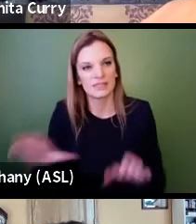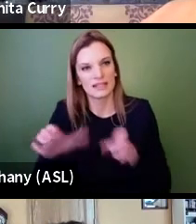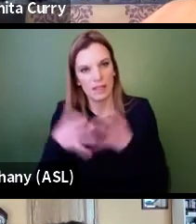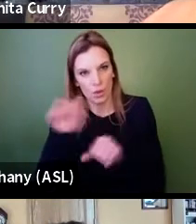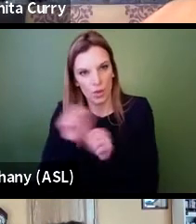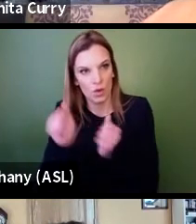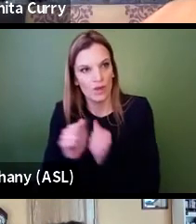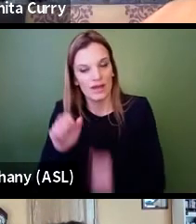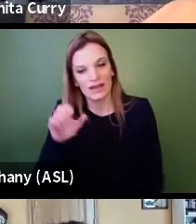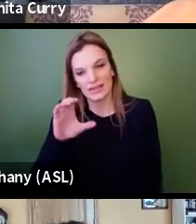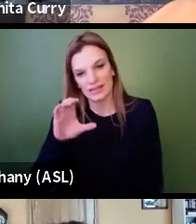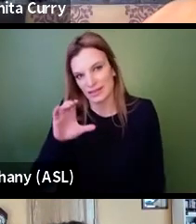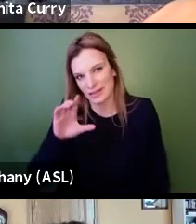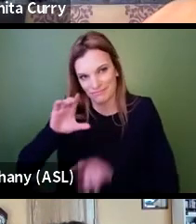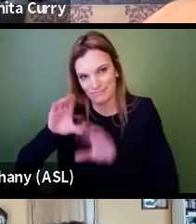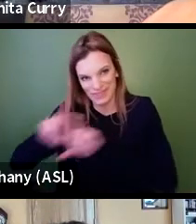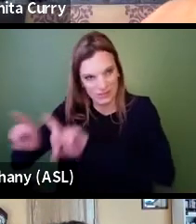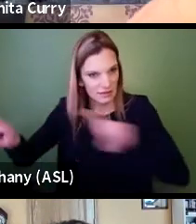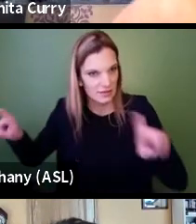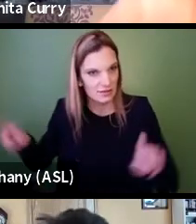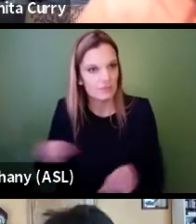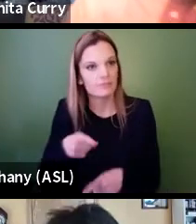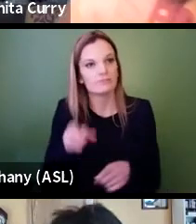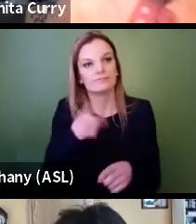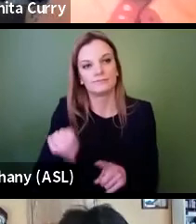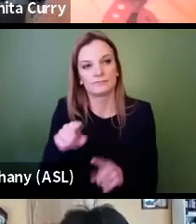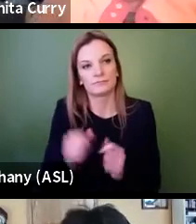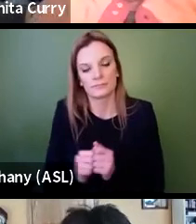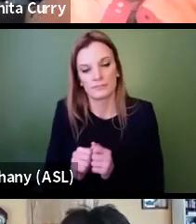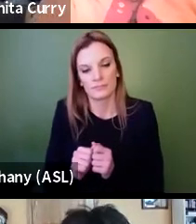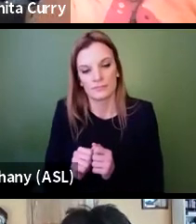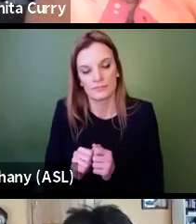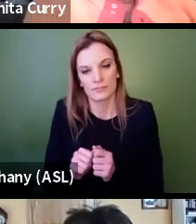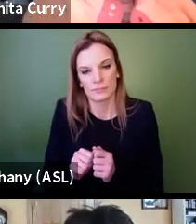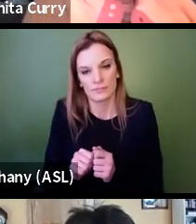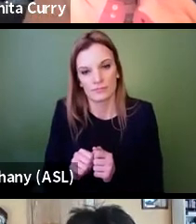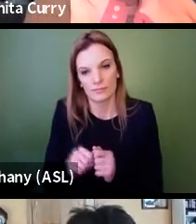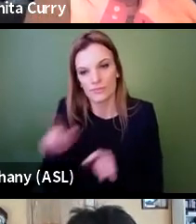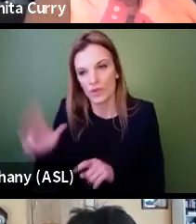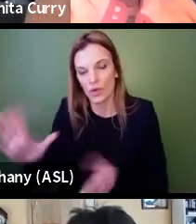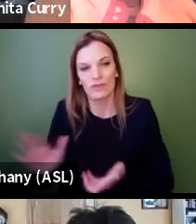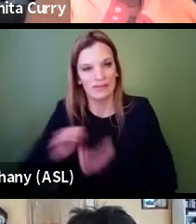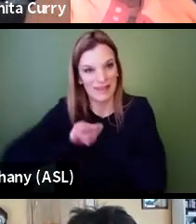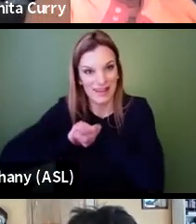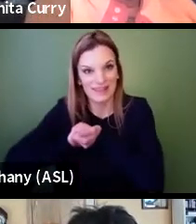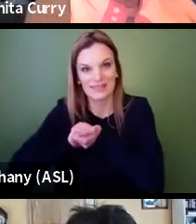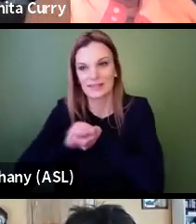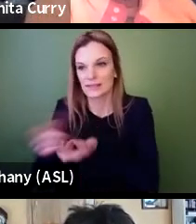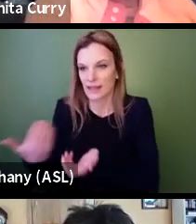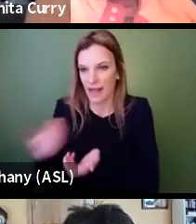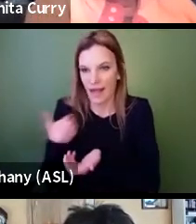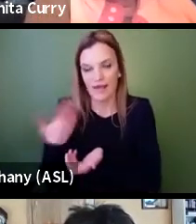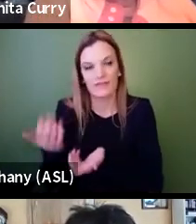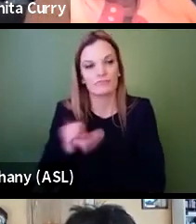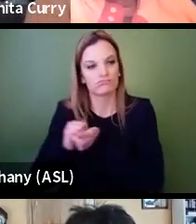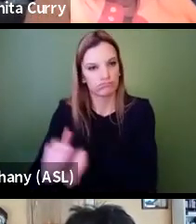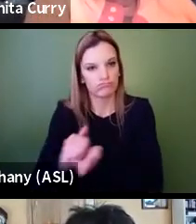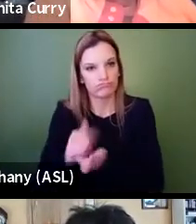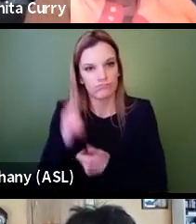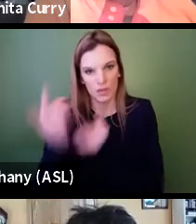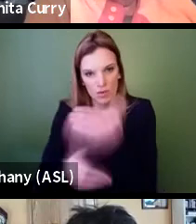the census and are now taking the alliances that they've created and the processes and moving